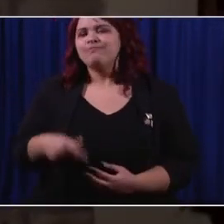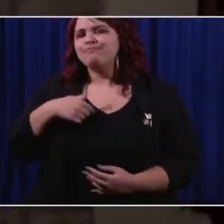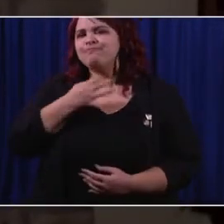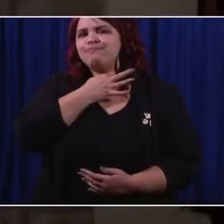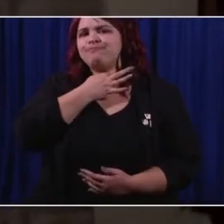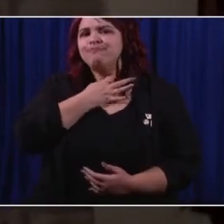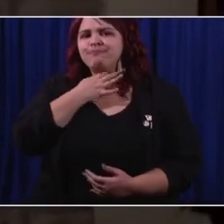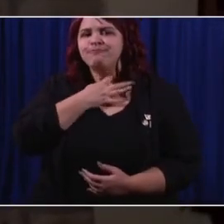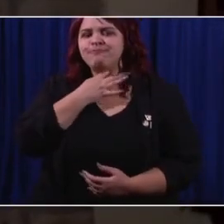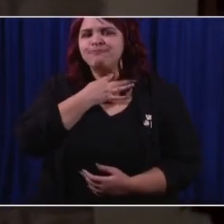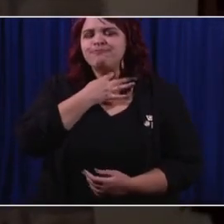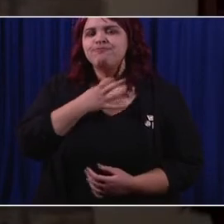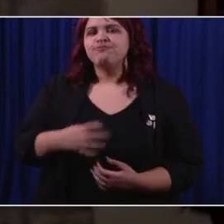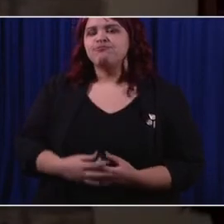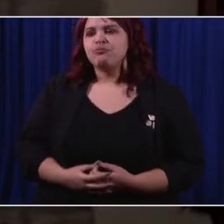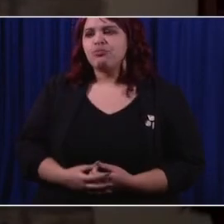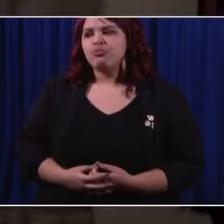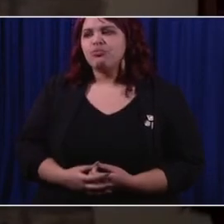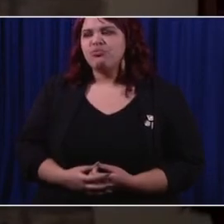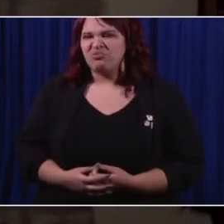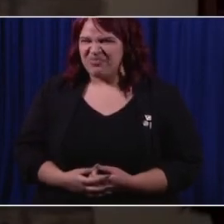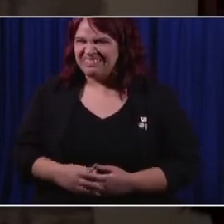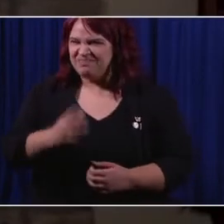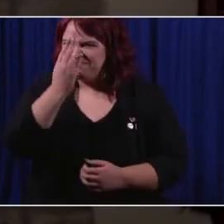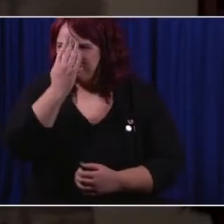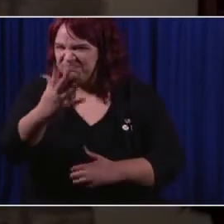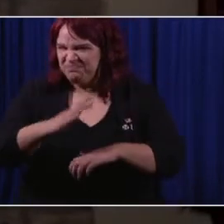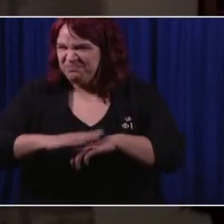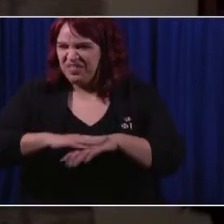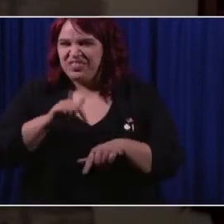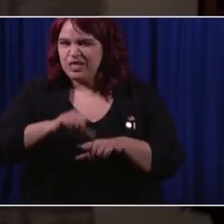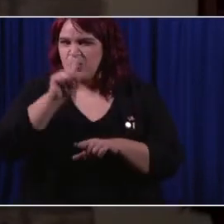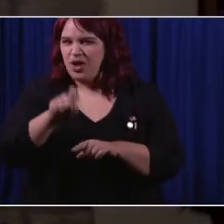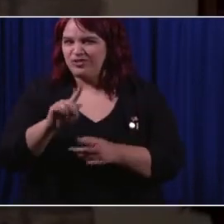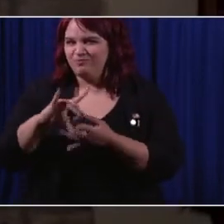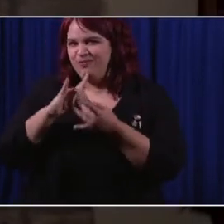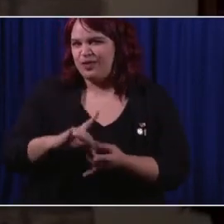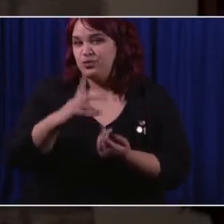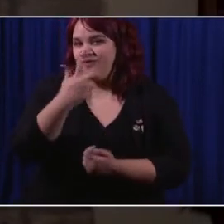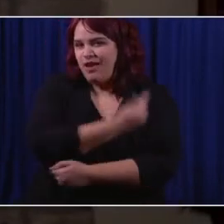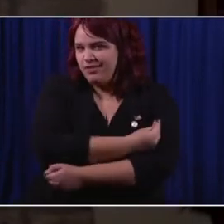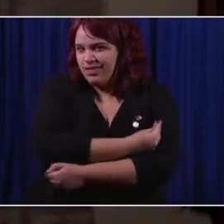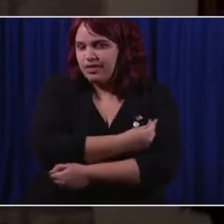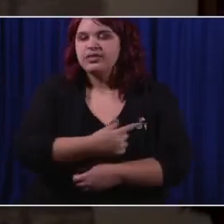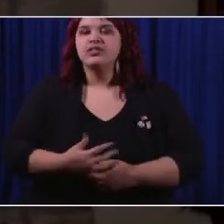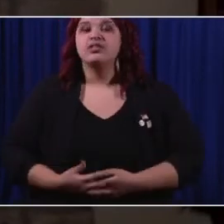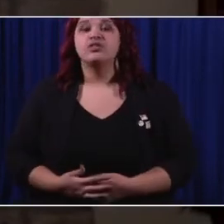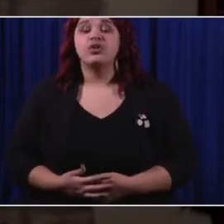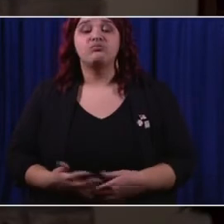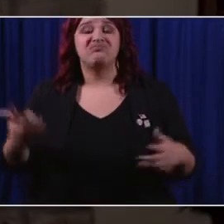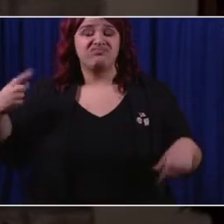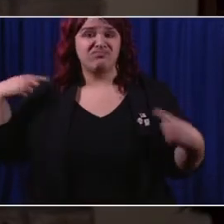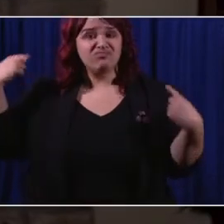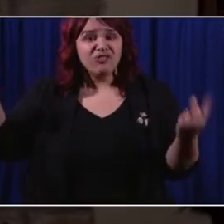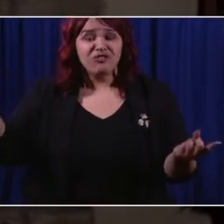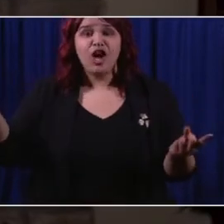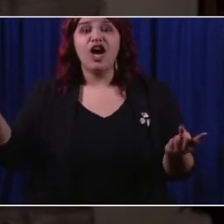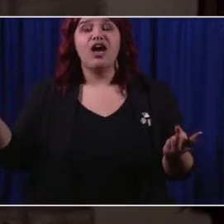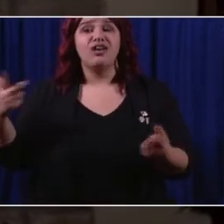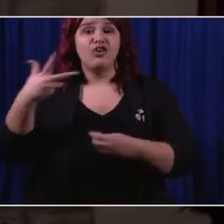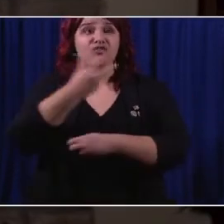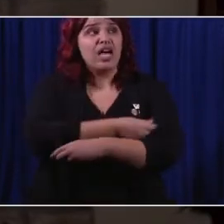about it's another vaccine question, but how the relatively slow rollout to this point is going to